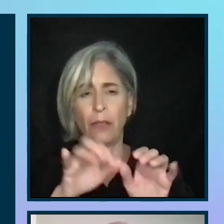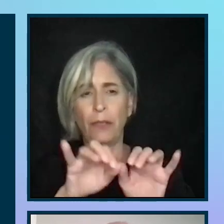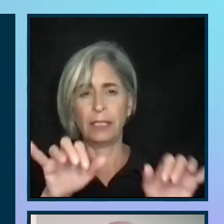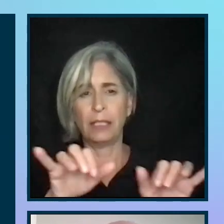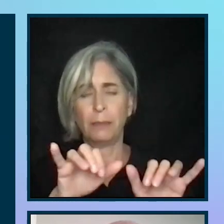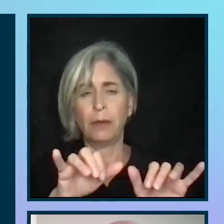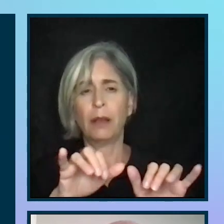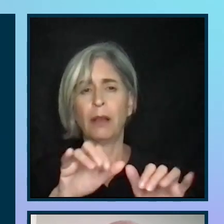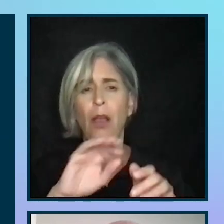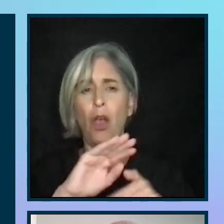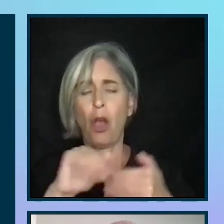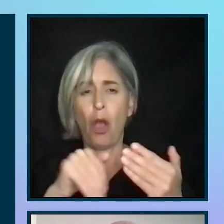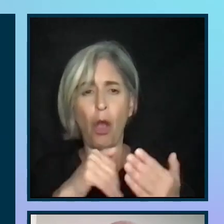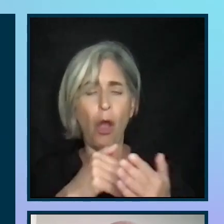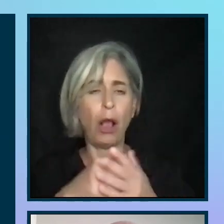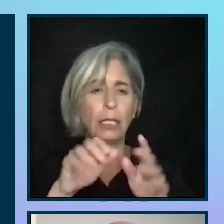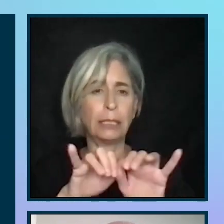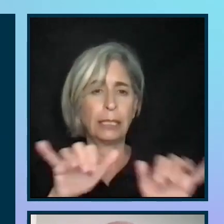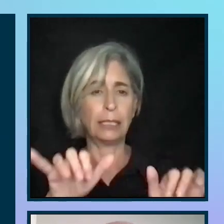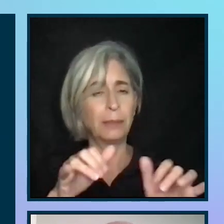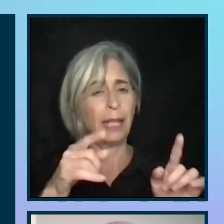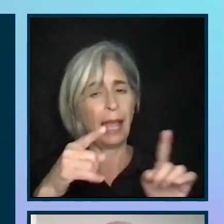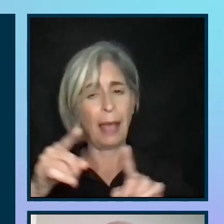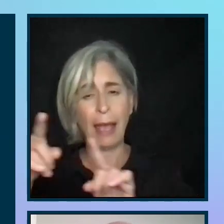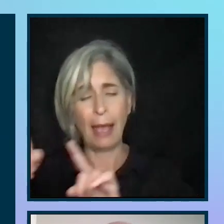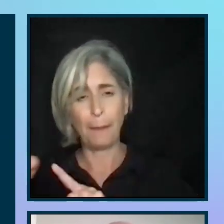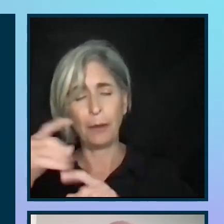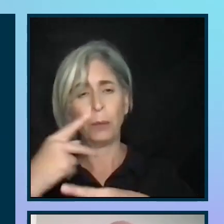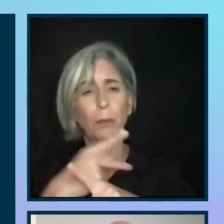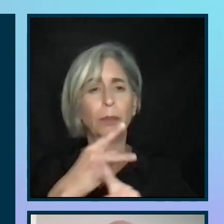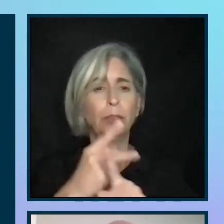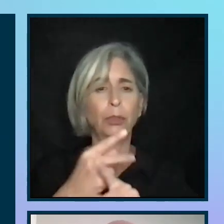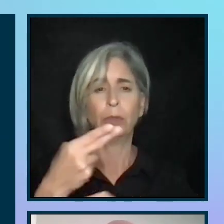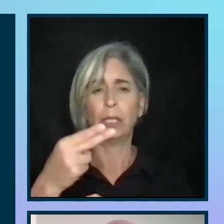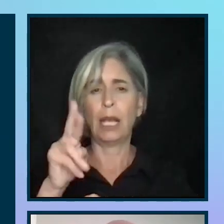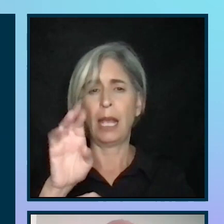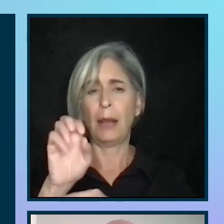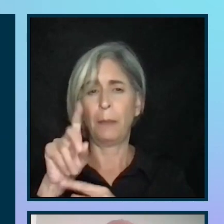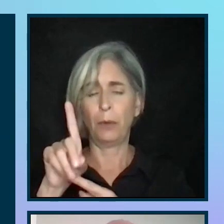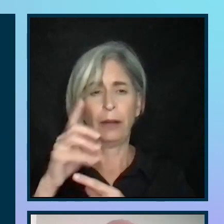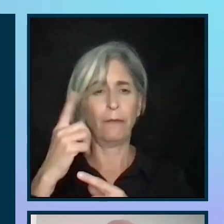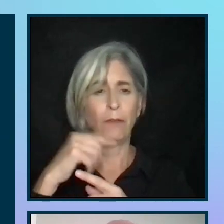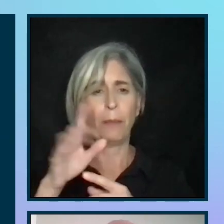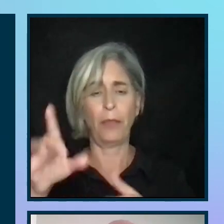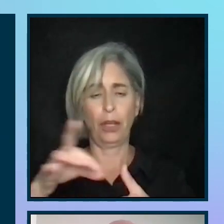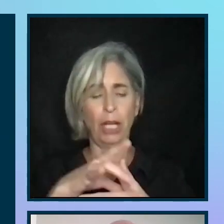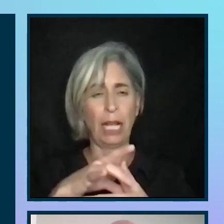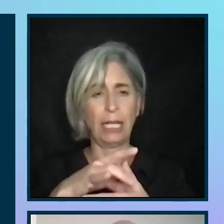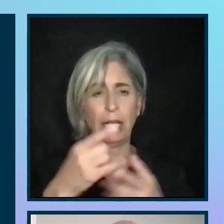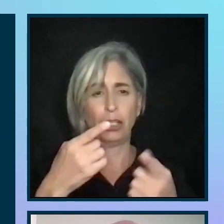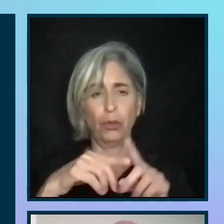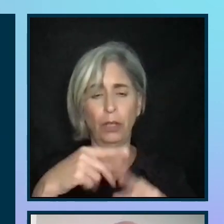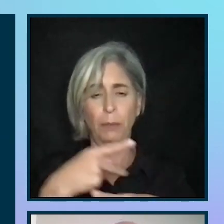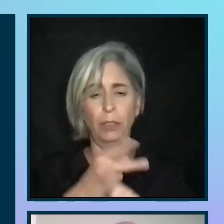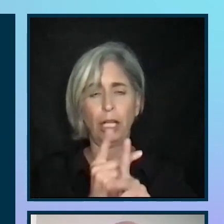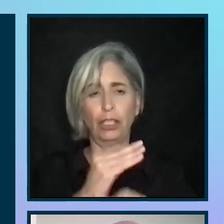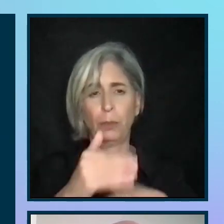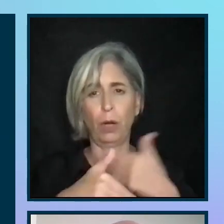old 3B2 systems were notorious for this, would produce hybrids from their content during the production